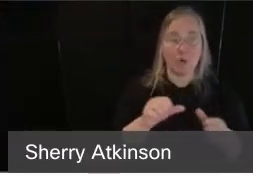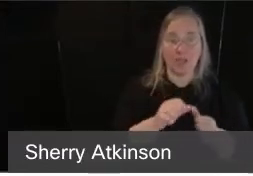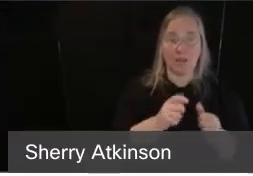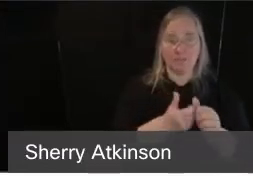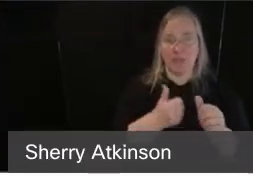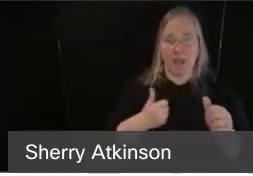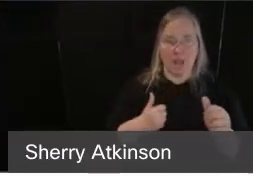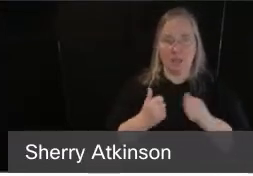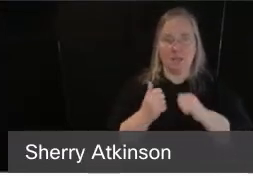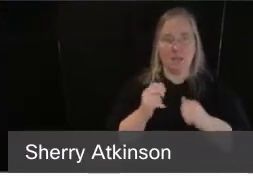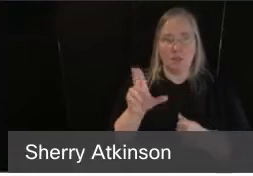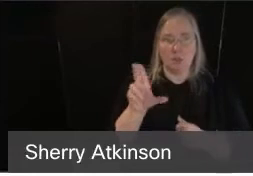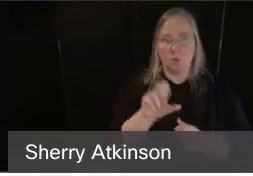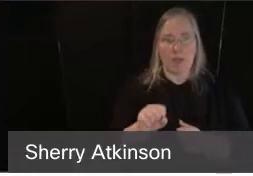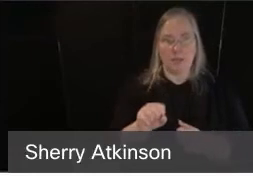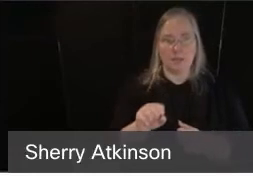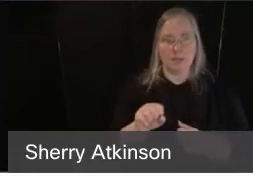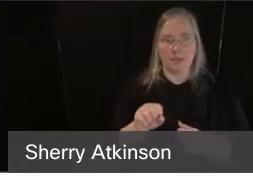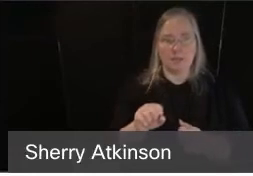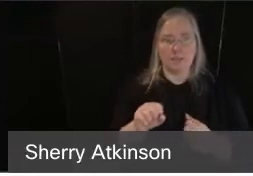of